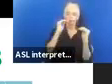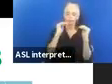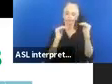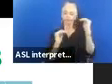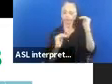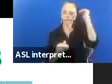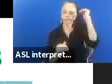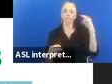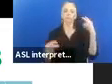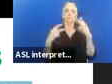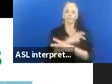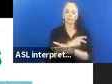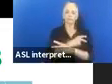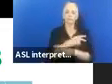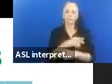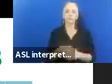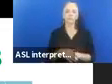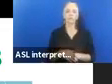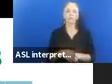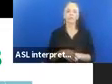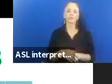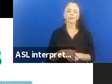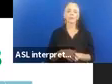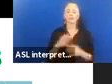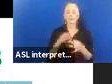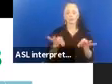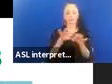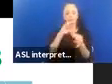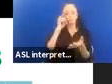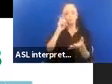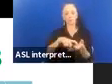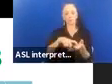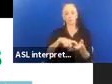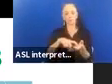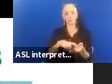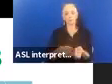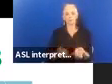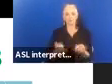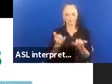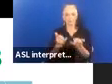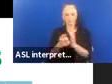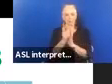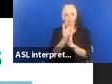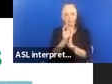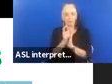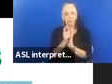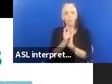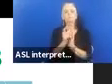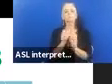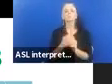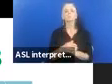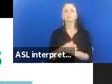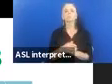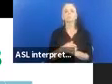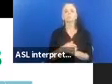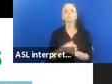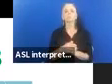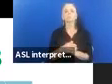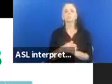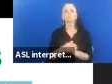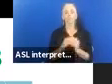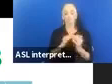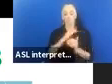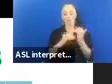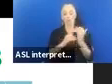I think it's important for us to notice that in this moment, a process that's been taking place for some time is